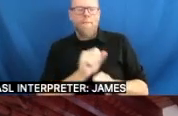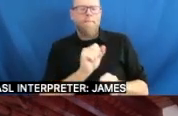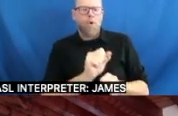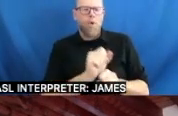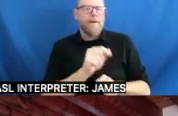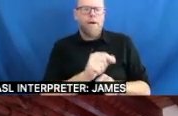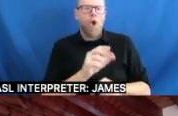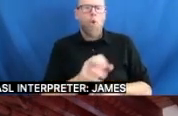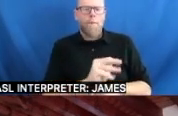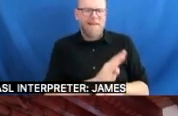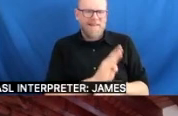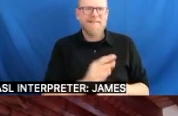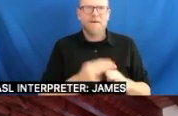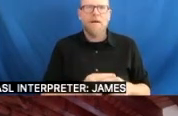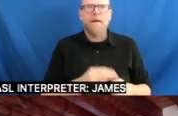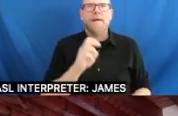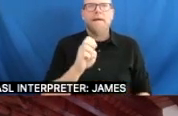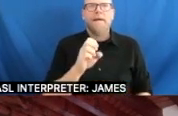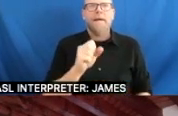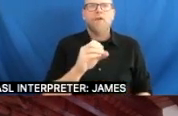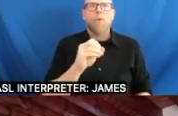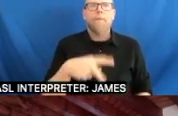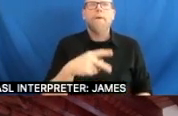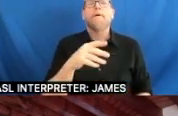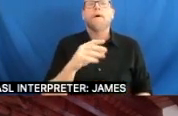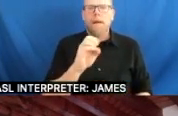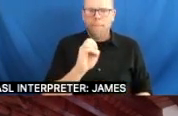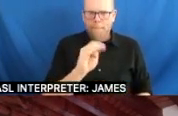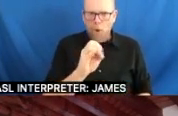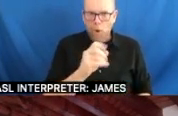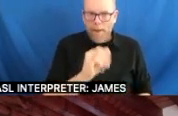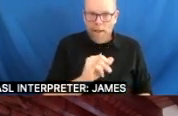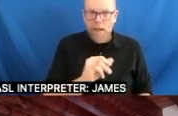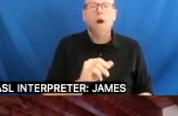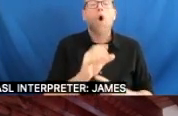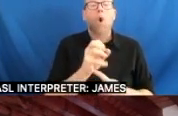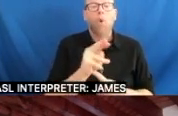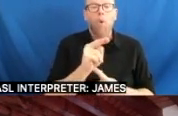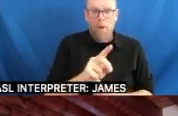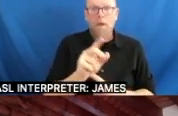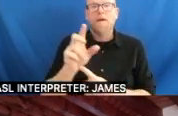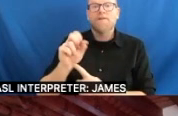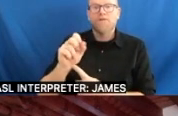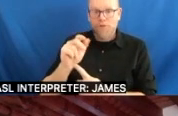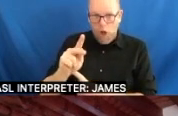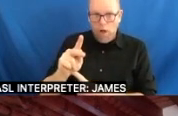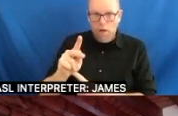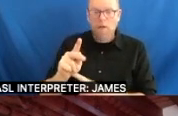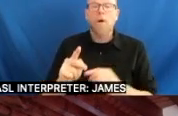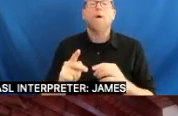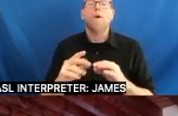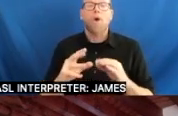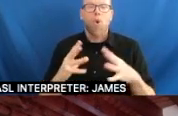ESOPs, employee stock ownership programs. So ESOPs are set up as a stock